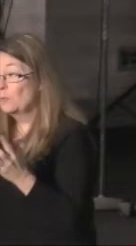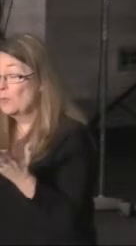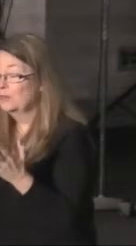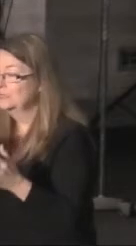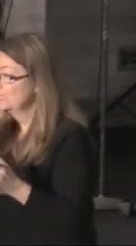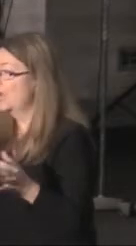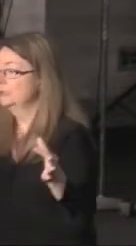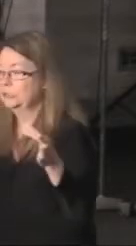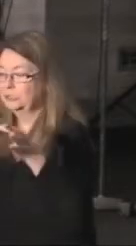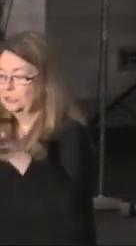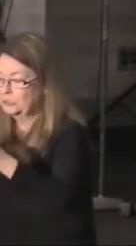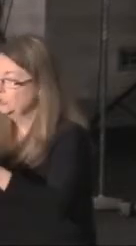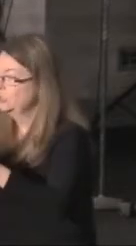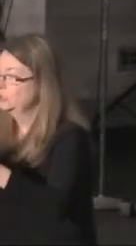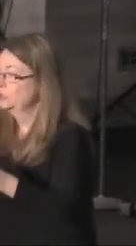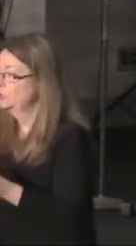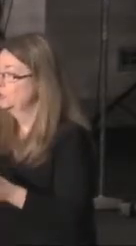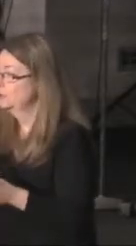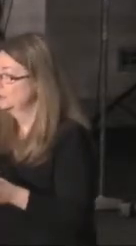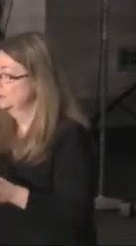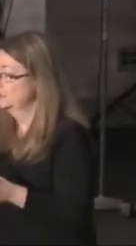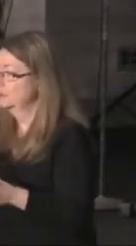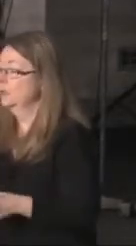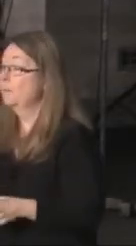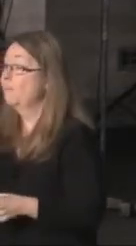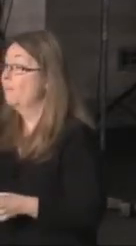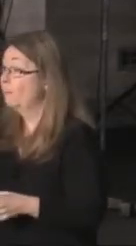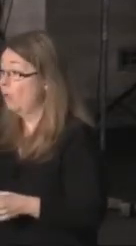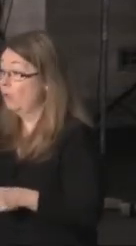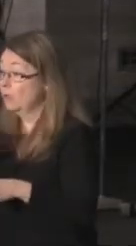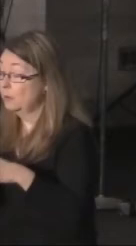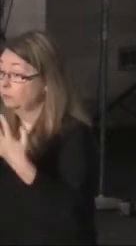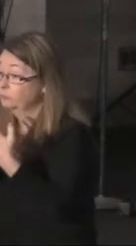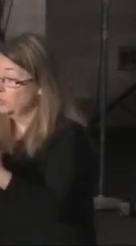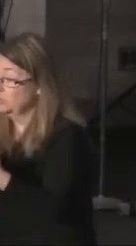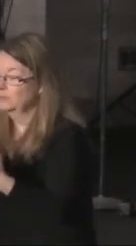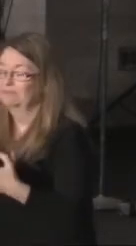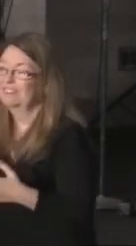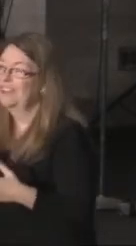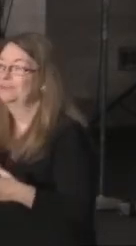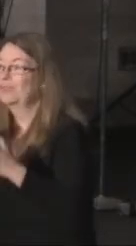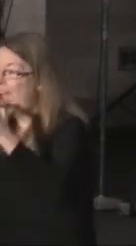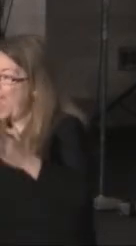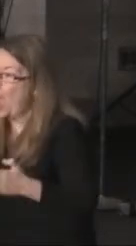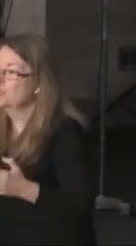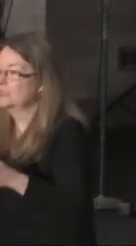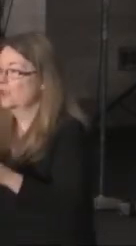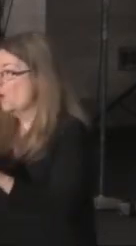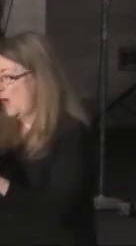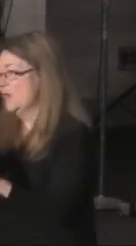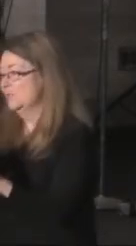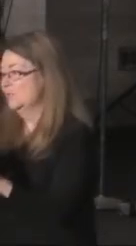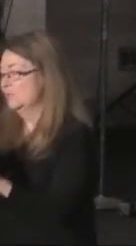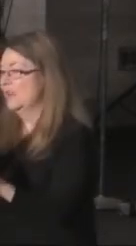disunity. We know that Paul was not only in prison, but he was in a kind of house arrest. So he wasn't necessarily in jail. And